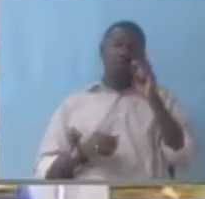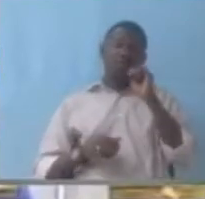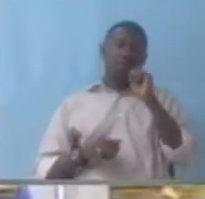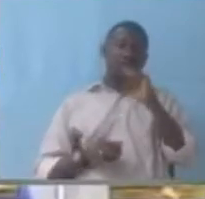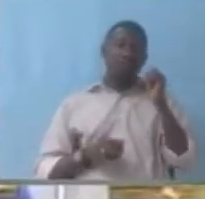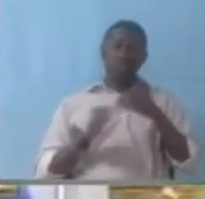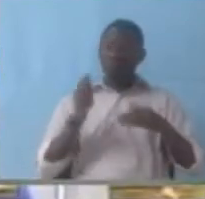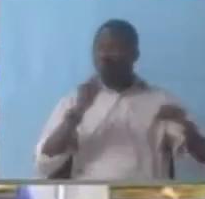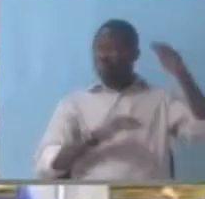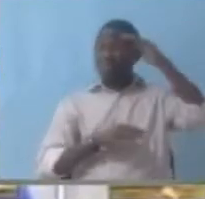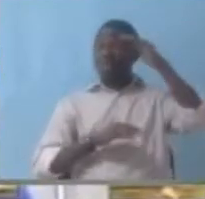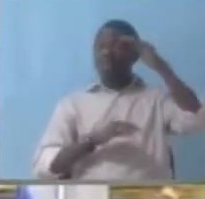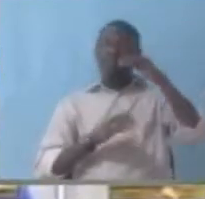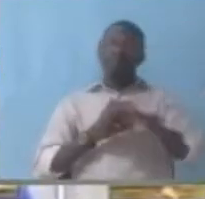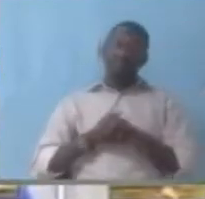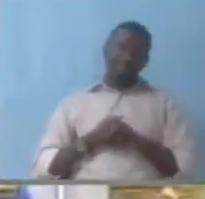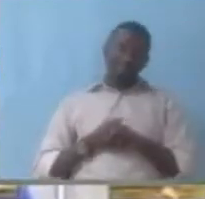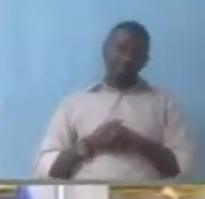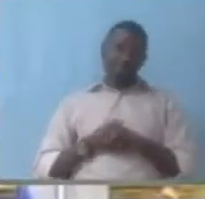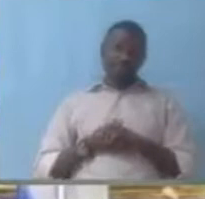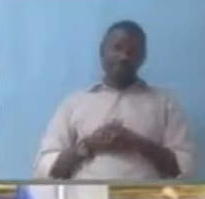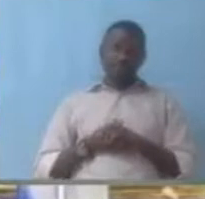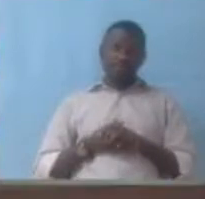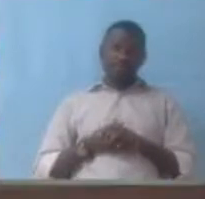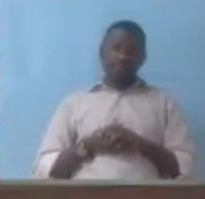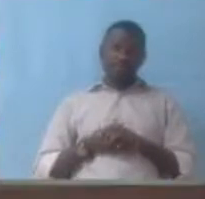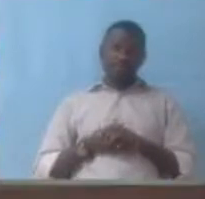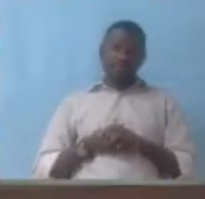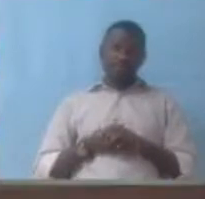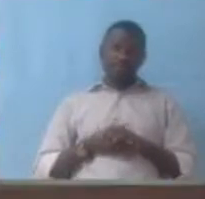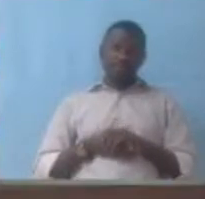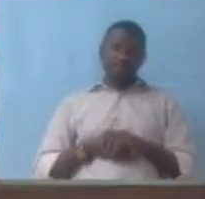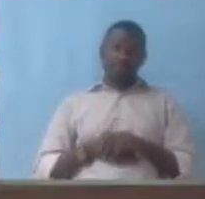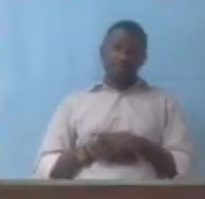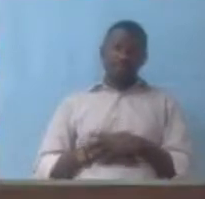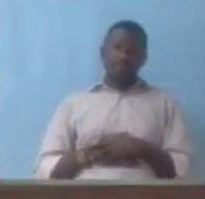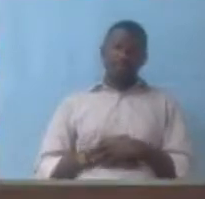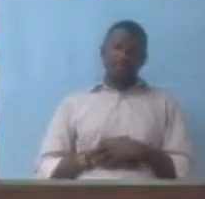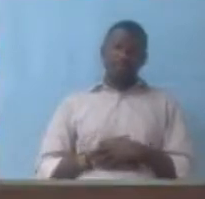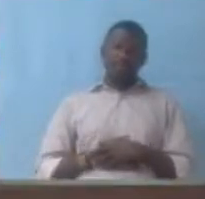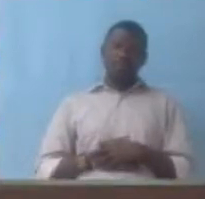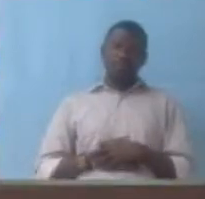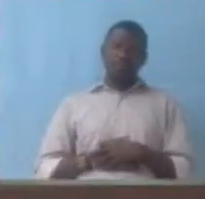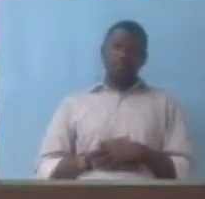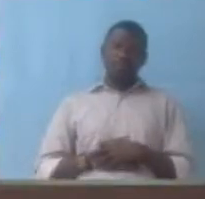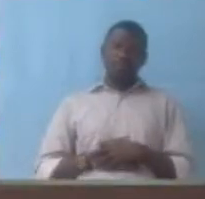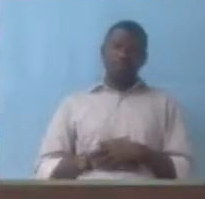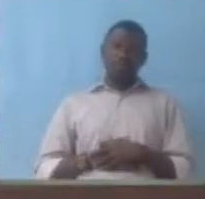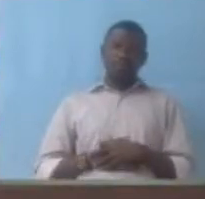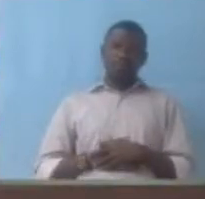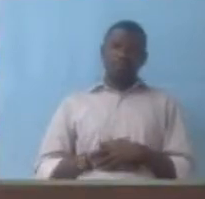nyina keba yati katambi kudo lula men ya lonko wolebe laren kata hanfo supreme court from la sartul.